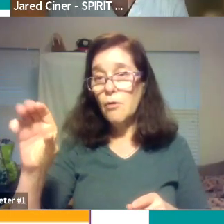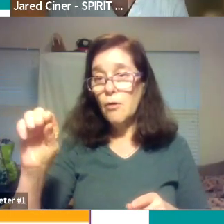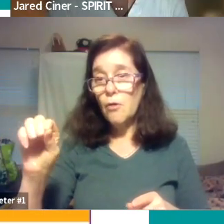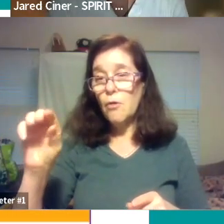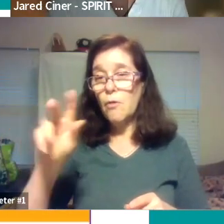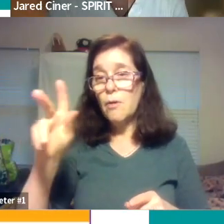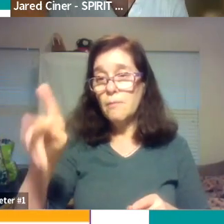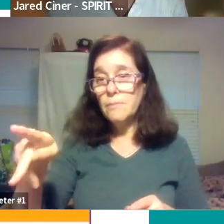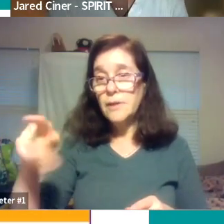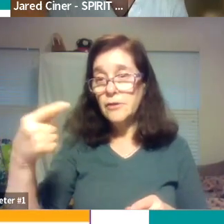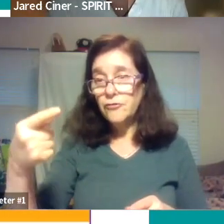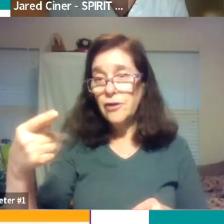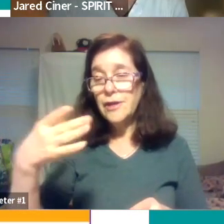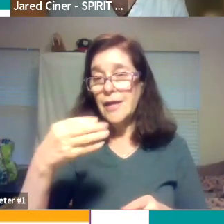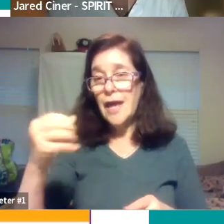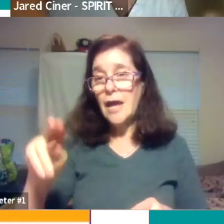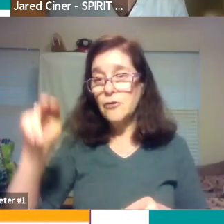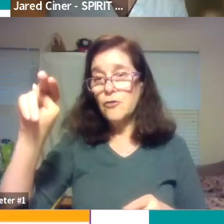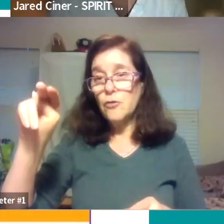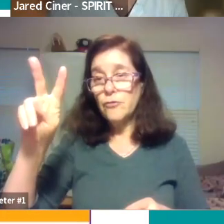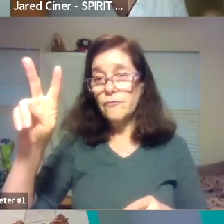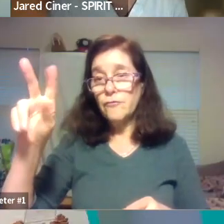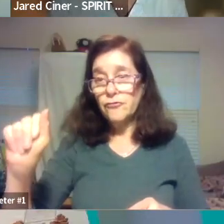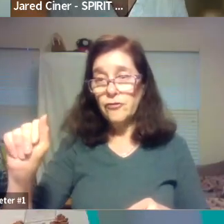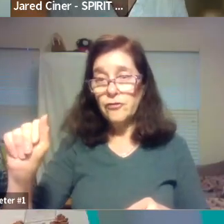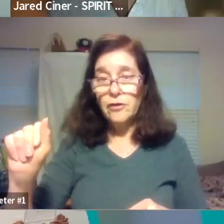Virginia. Next slide, please.